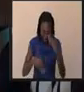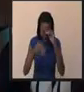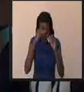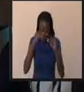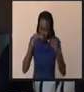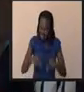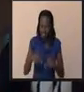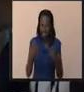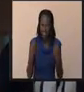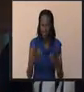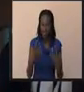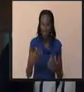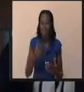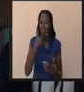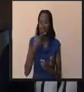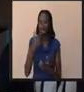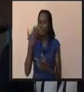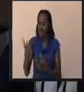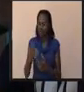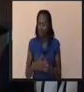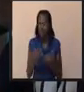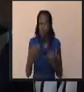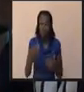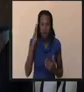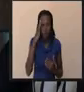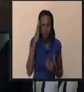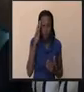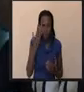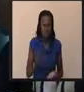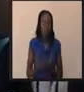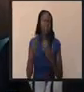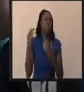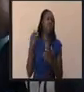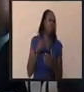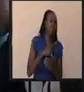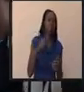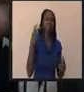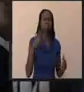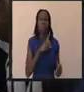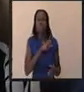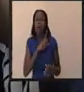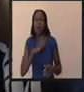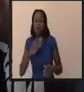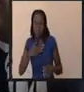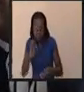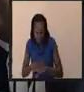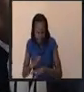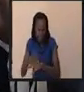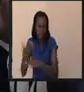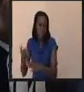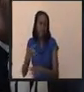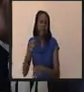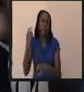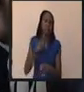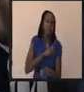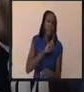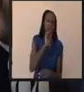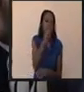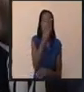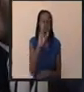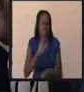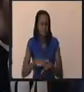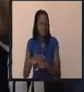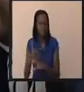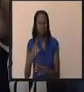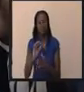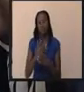from you today, and it's all thanks to you. I now know it's no use of complaining about my looks or any other person's looks because we don't control